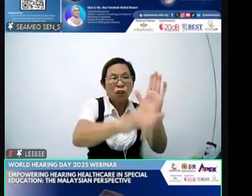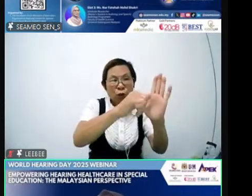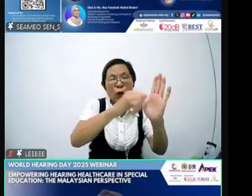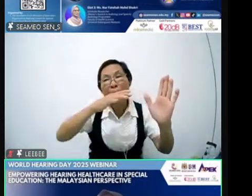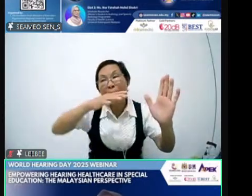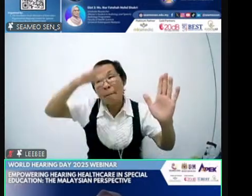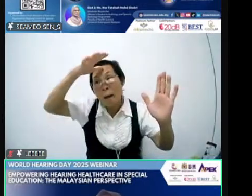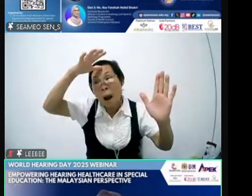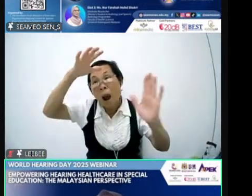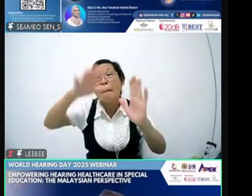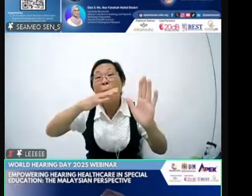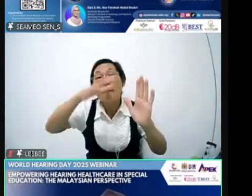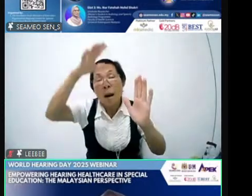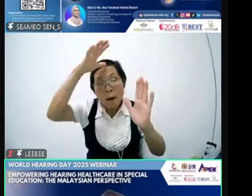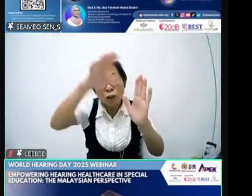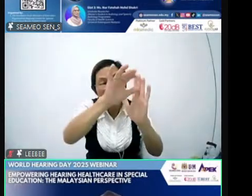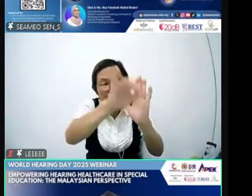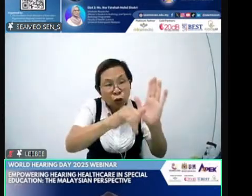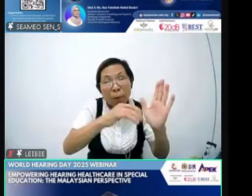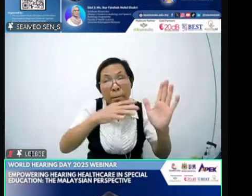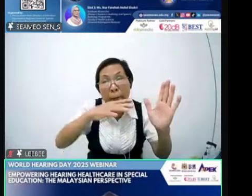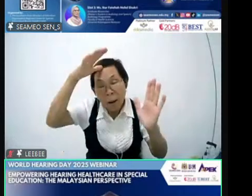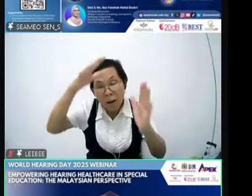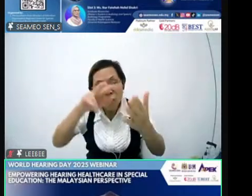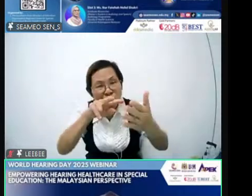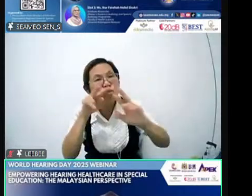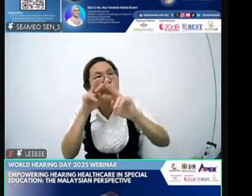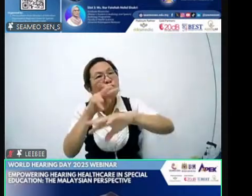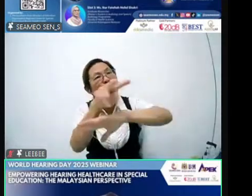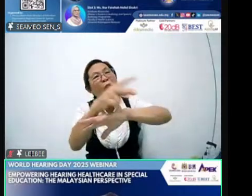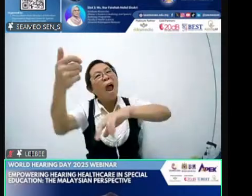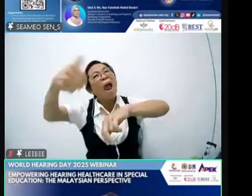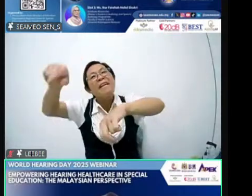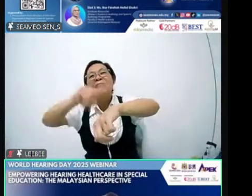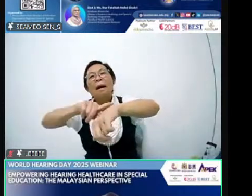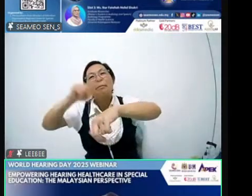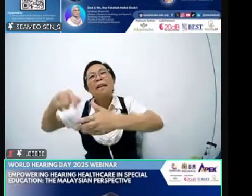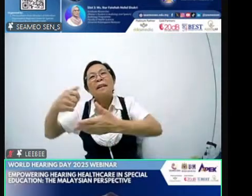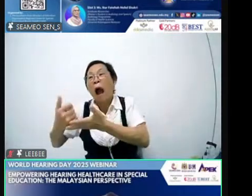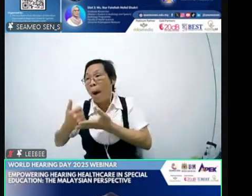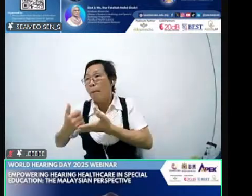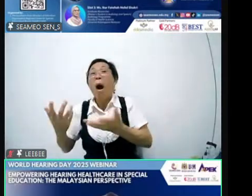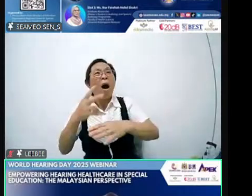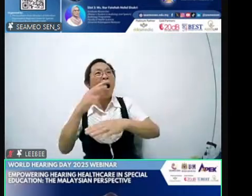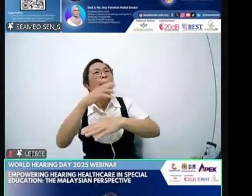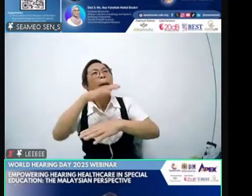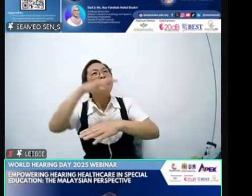to watch, pause, and revisit lessons anytime they need support.